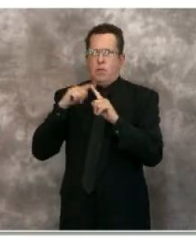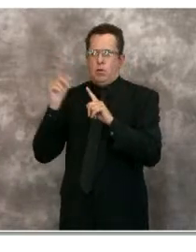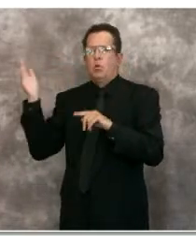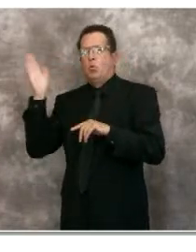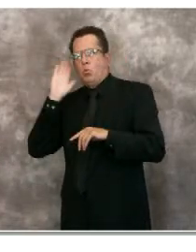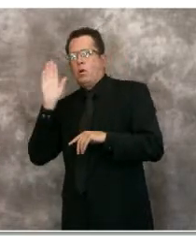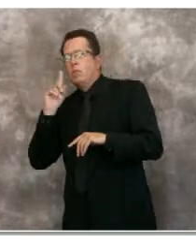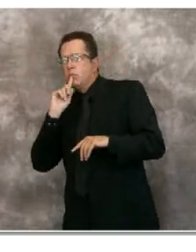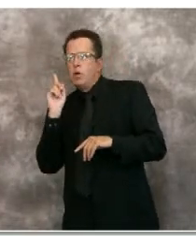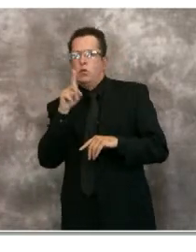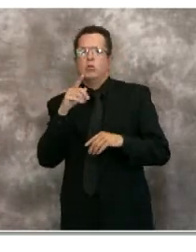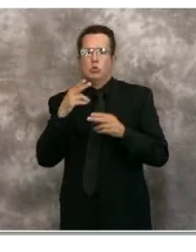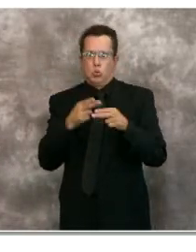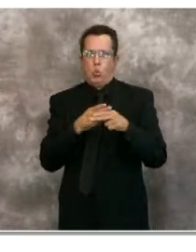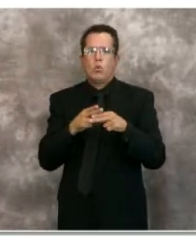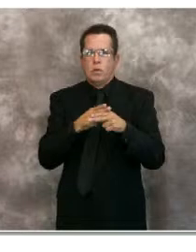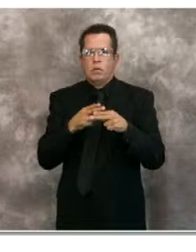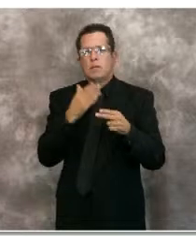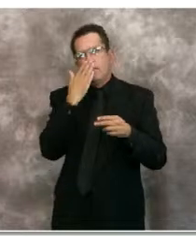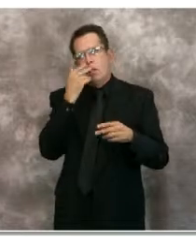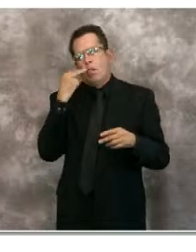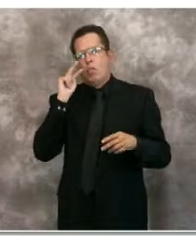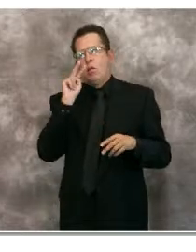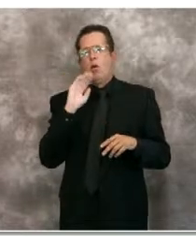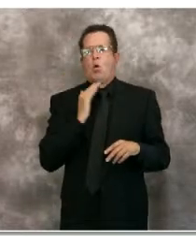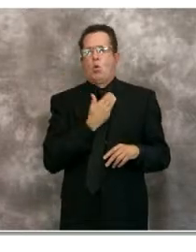would encourage people to go to our